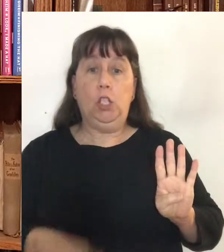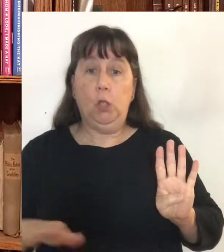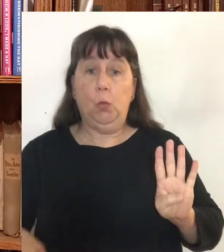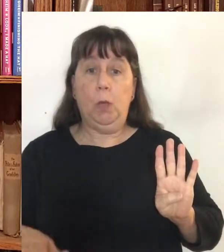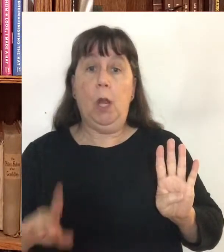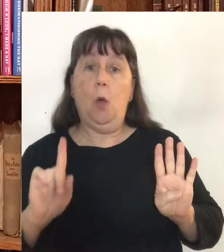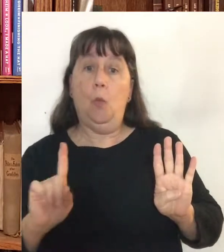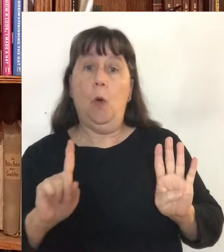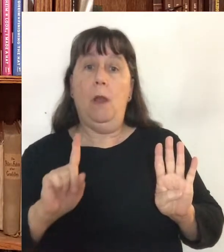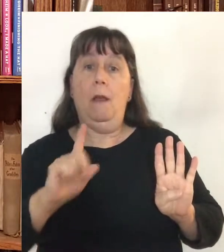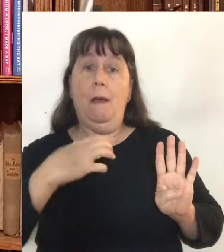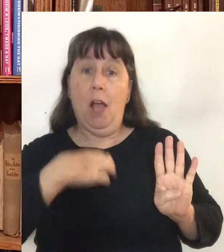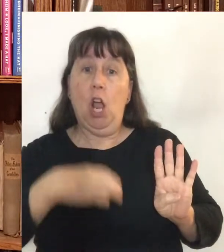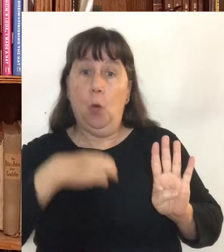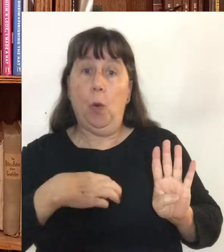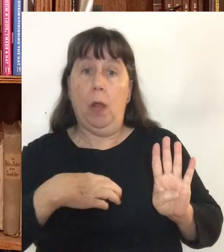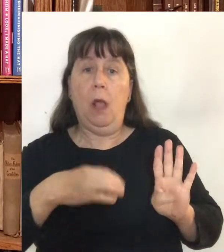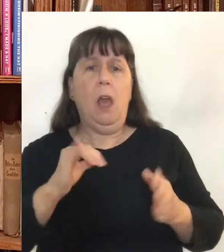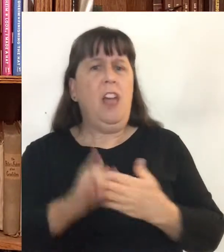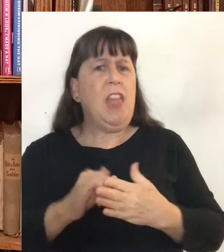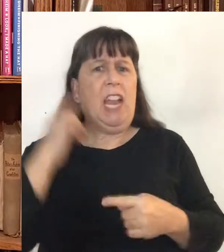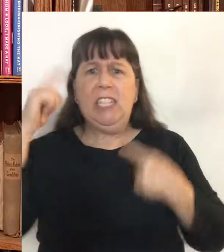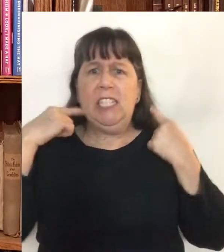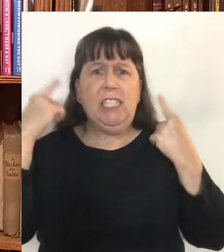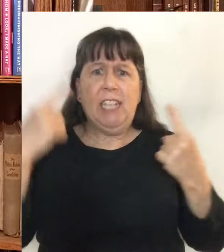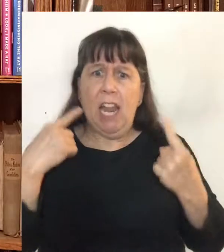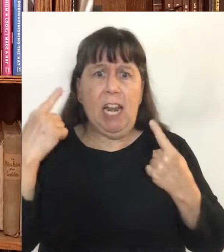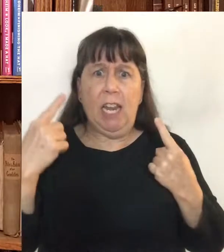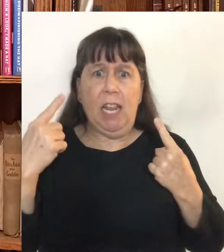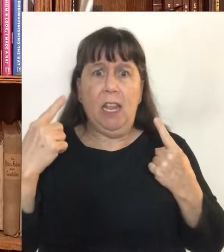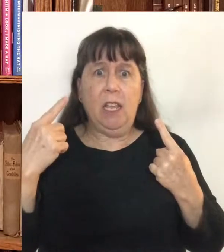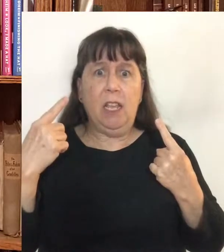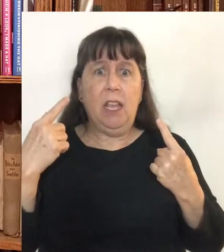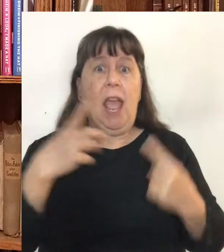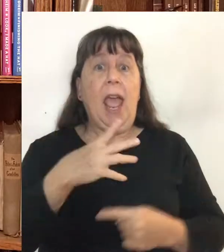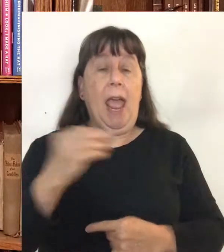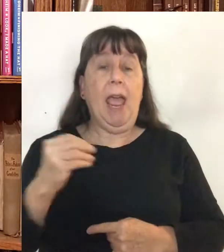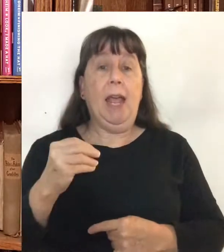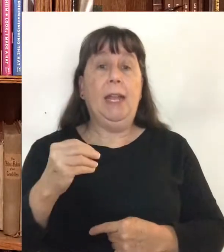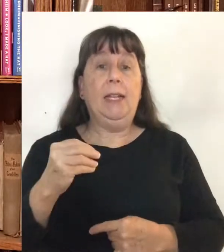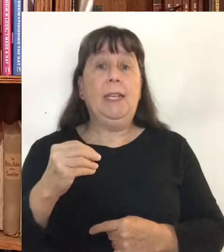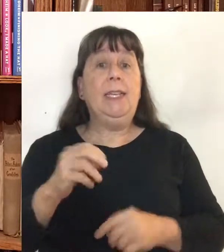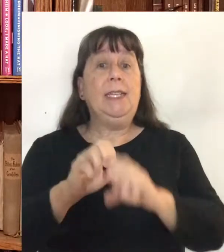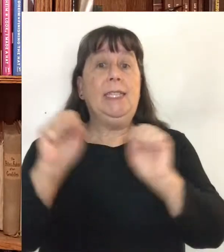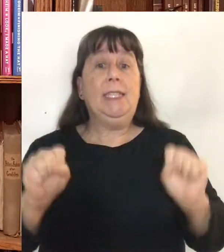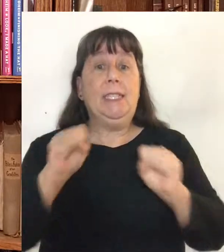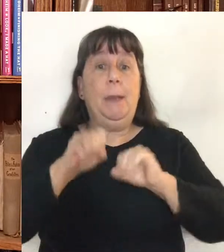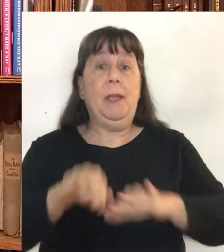children. This is insanity. And it's systemic.